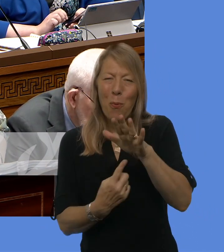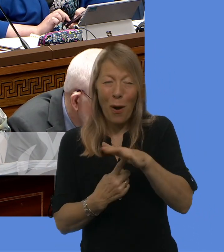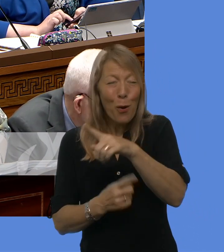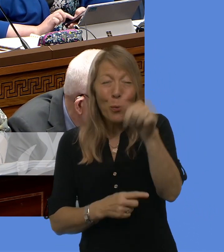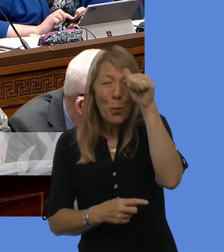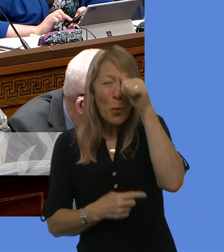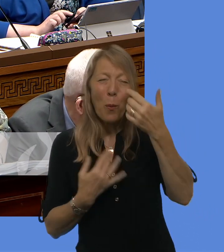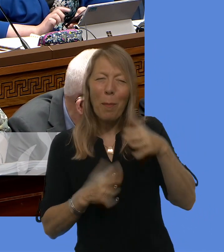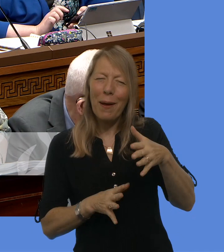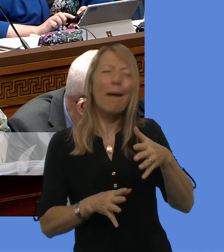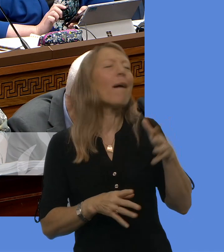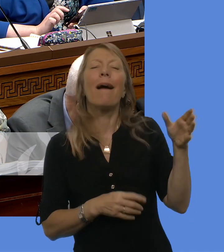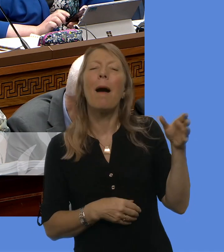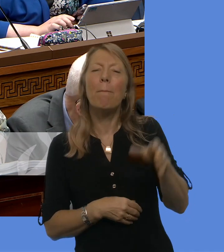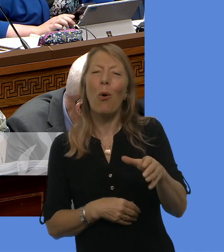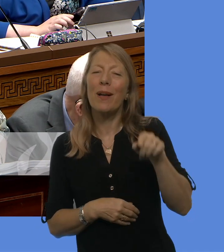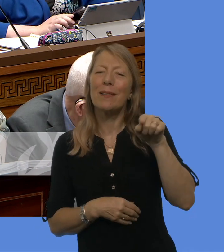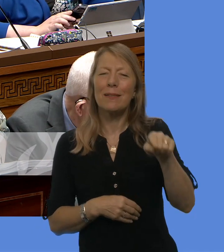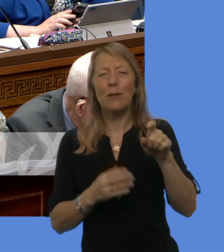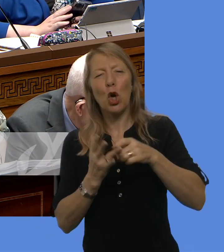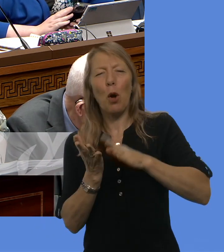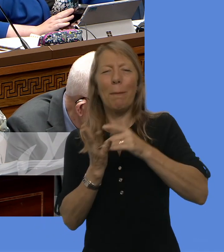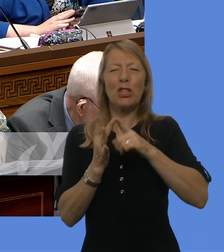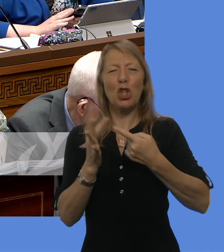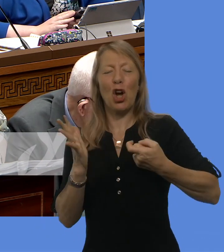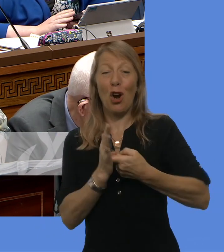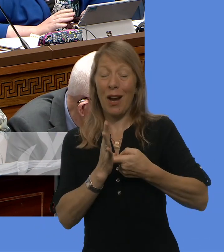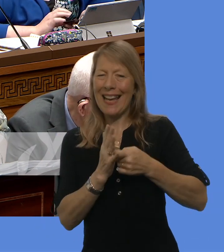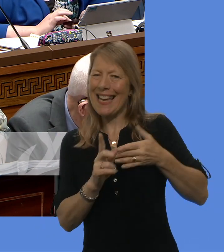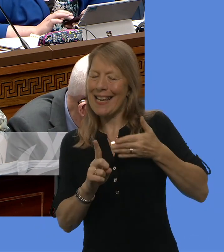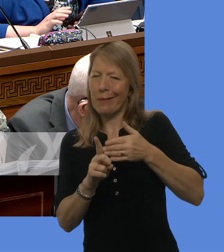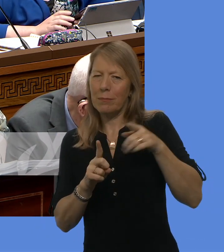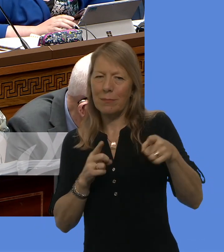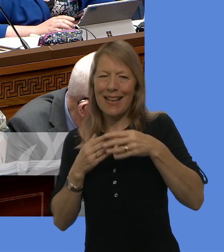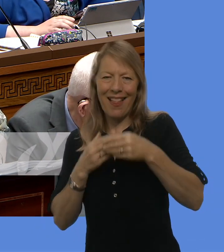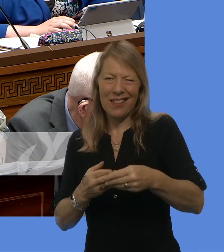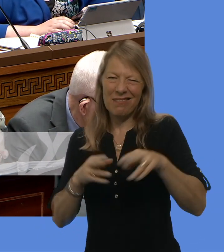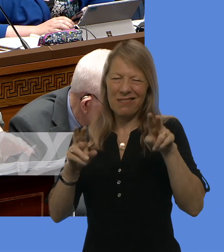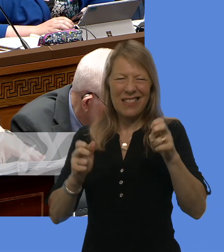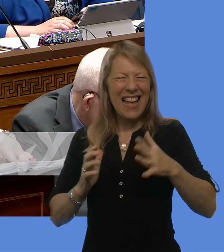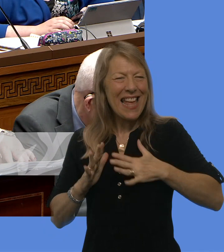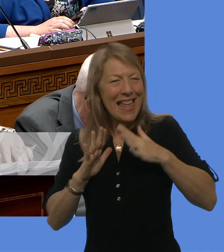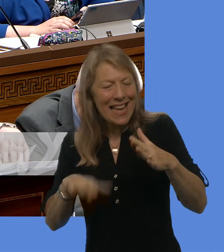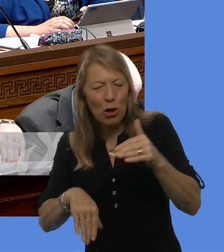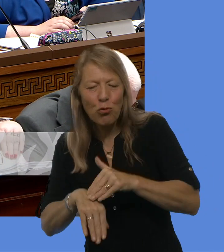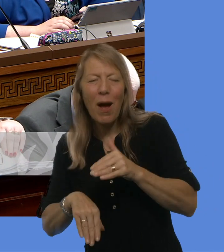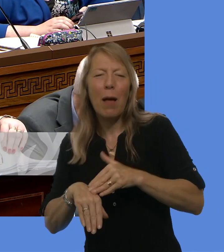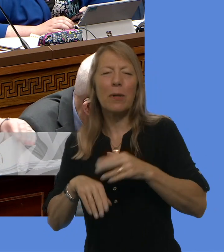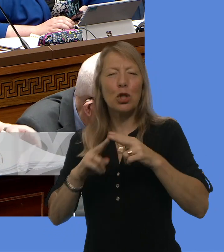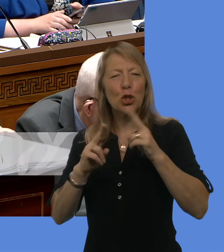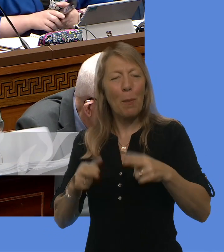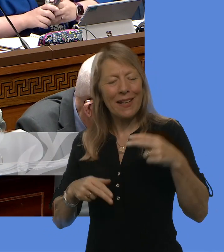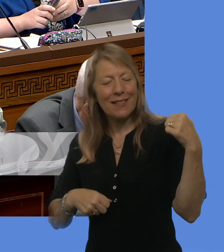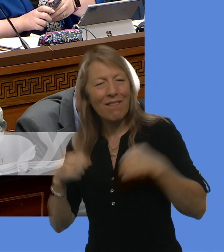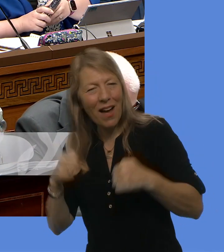Commissioner, the idea was that that person would lead on areas such as hate crime and particularly domestic violence and abuse. Her work